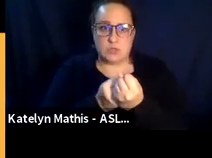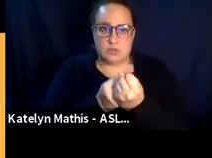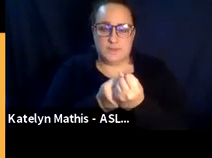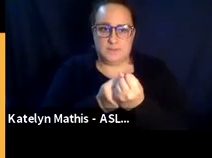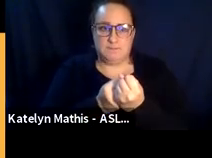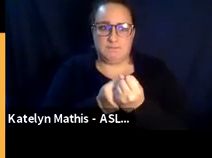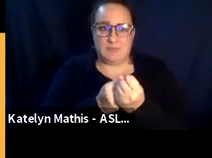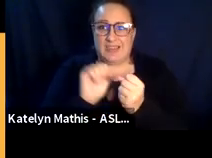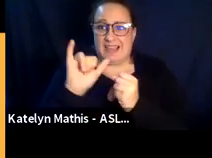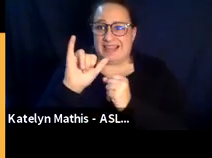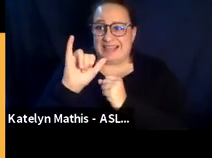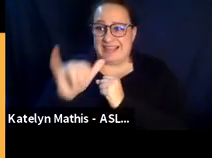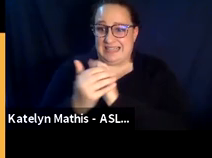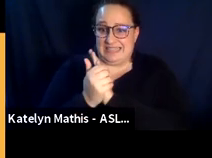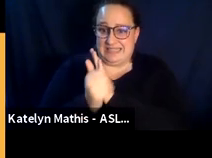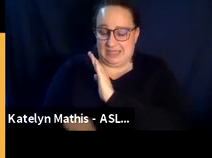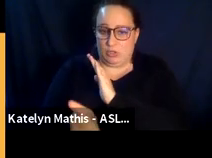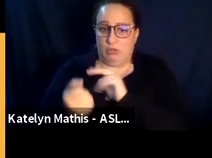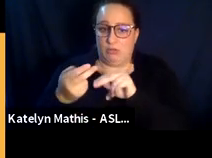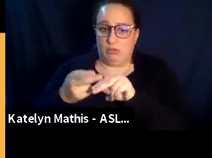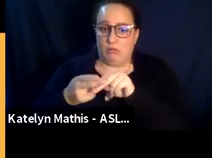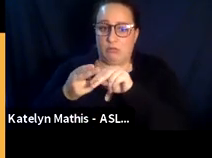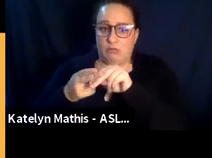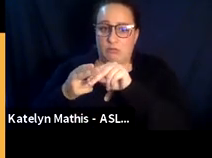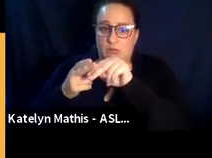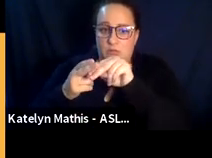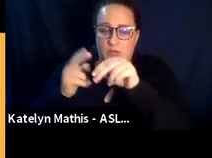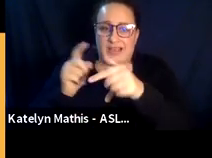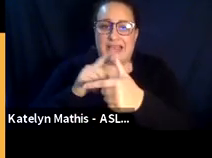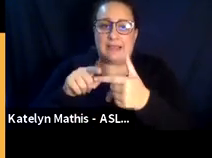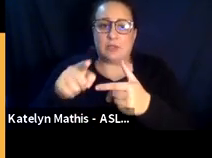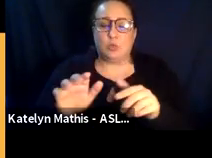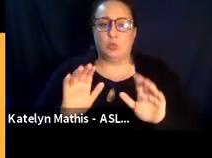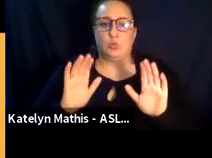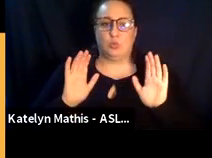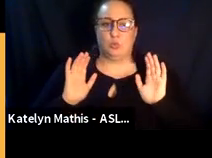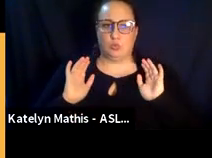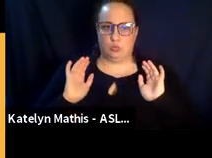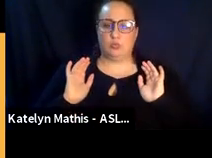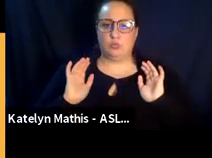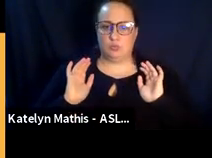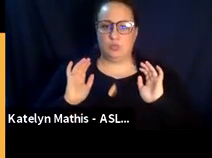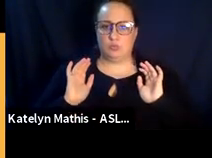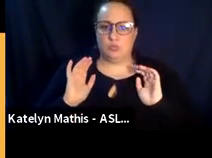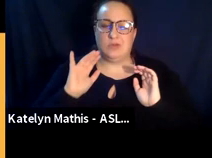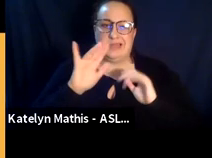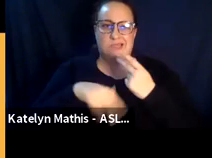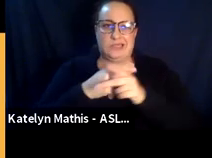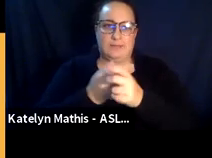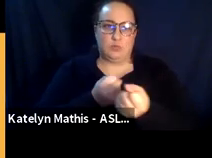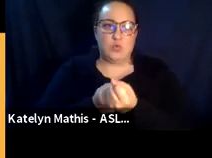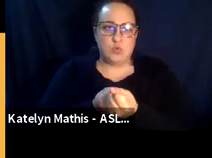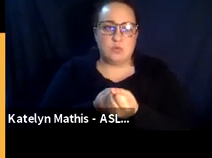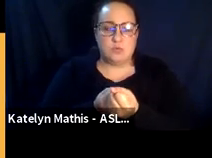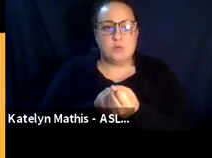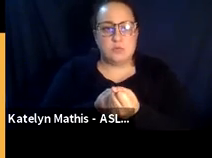the skill, slowly pull back or scaffold that support. Because ultimately